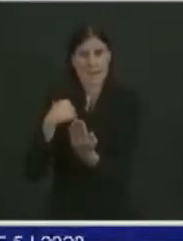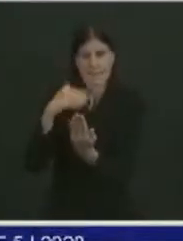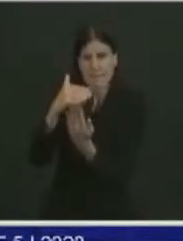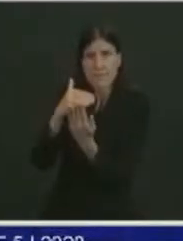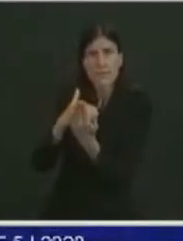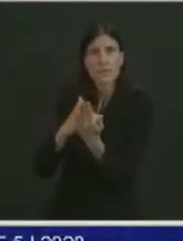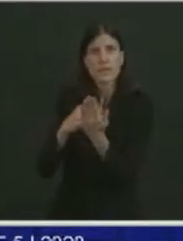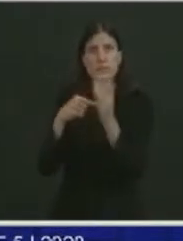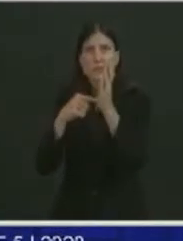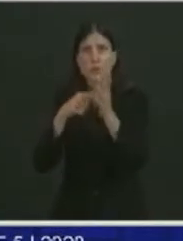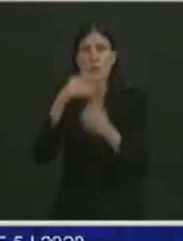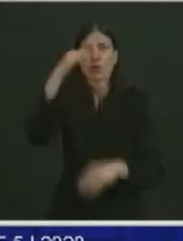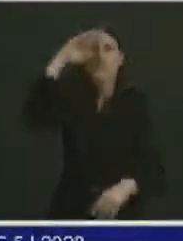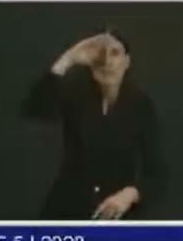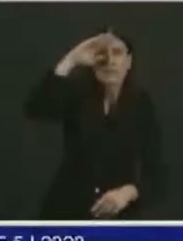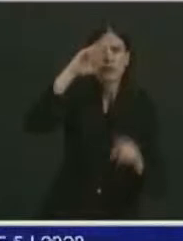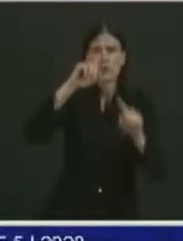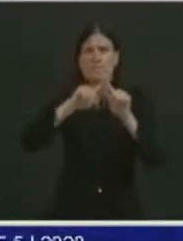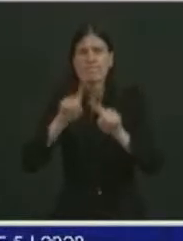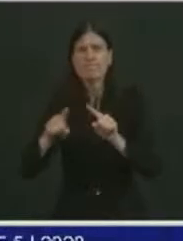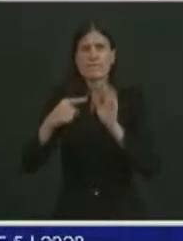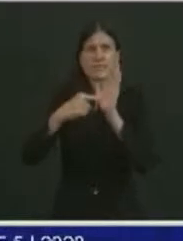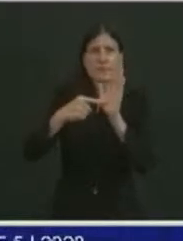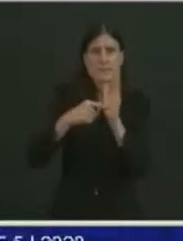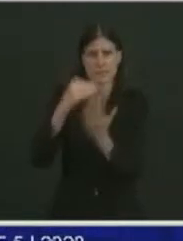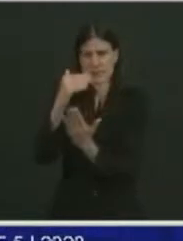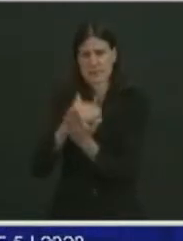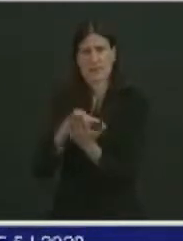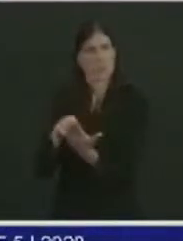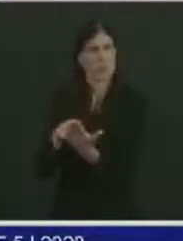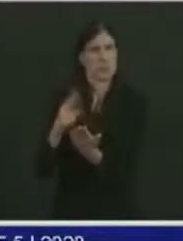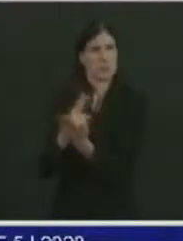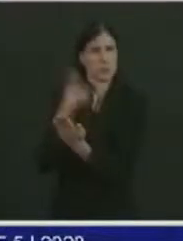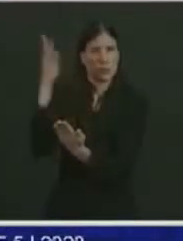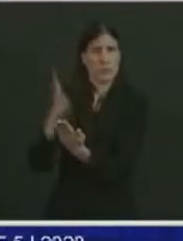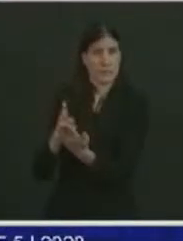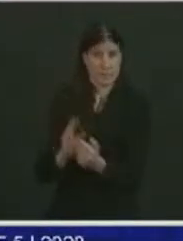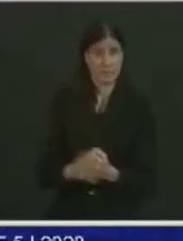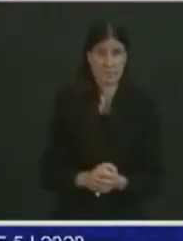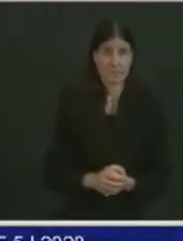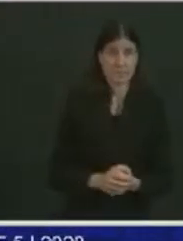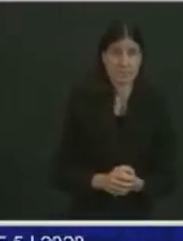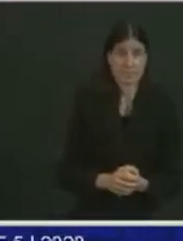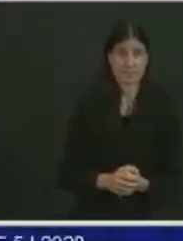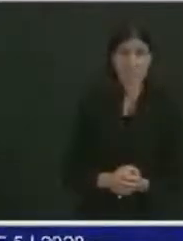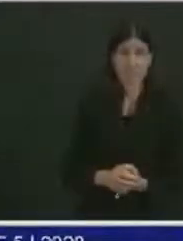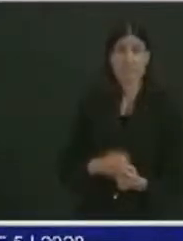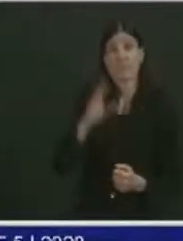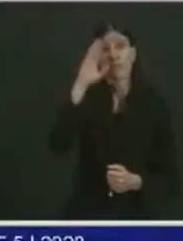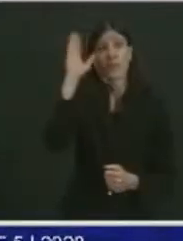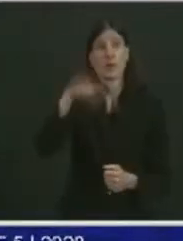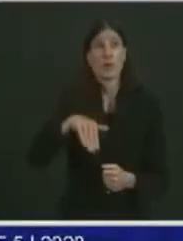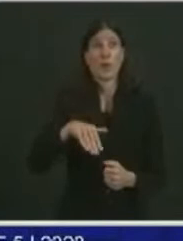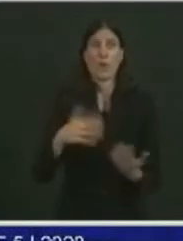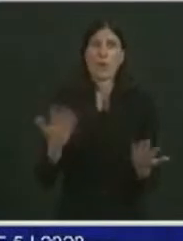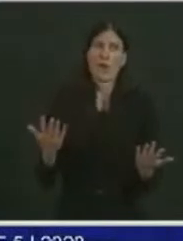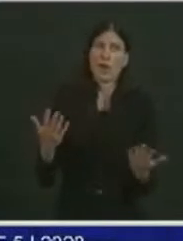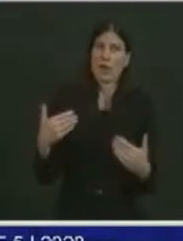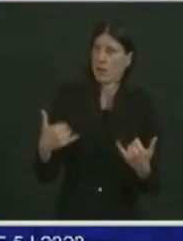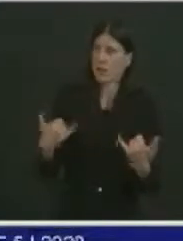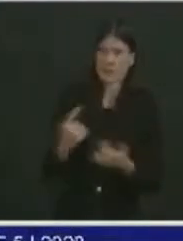virus. A couple more quick announcements for today. It's Friday, it's been a long week, so I'll endeavor to keep this quick